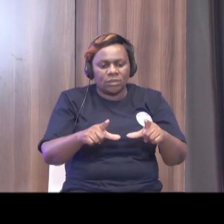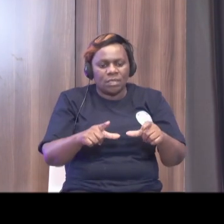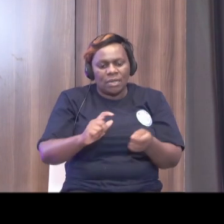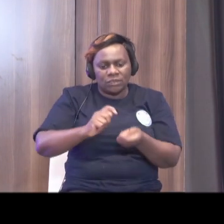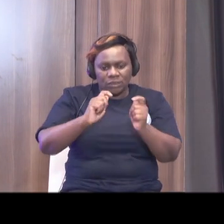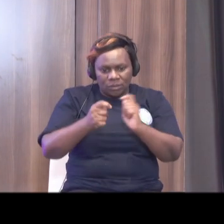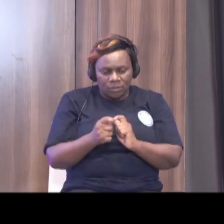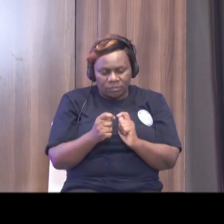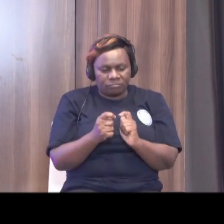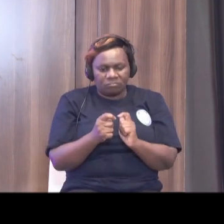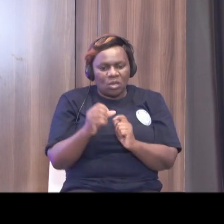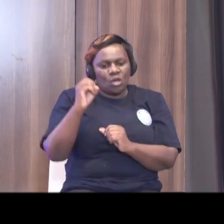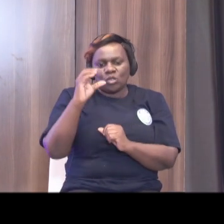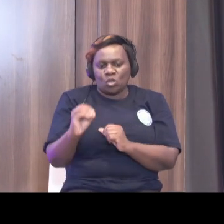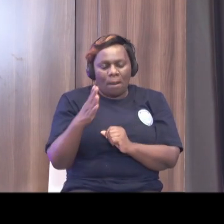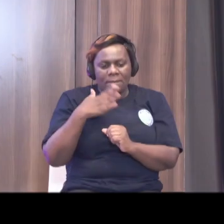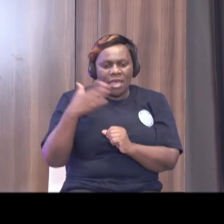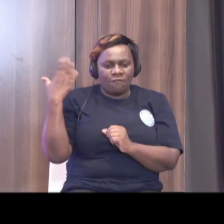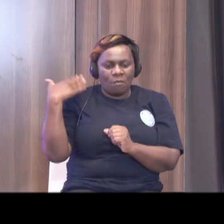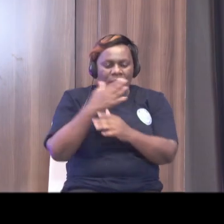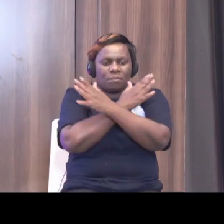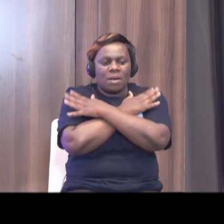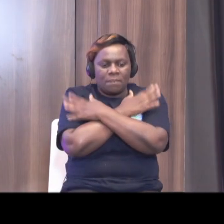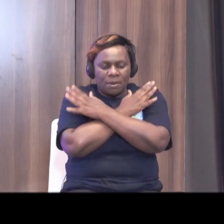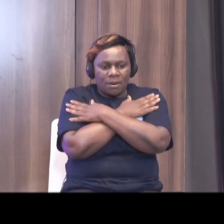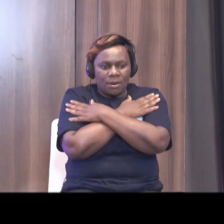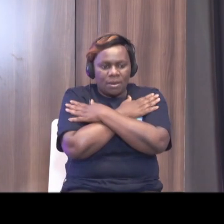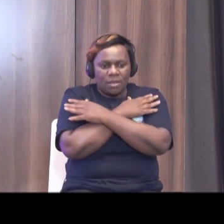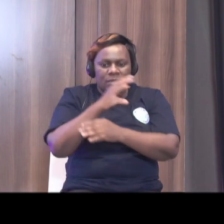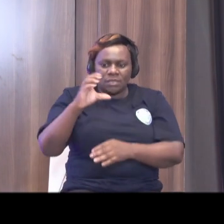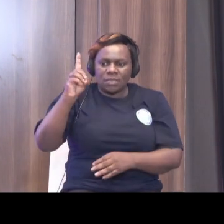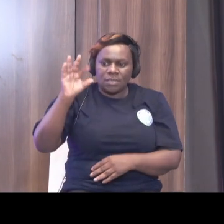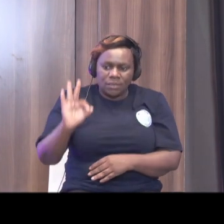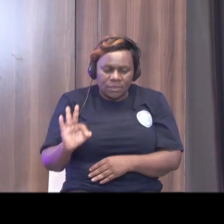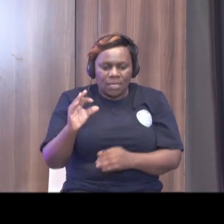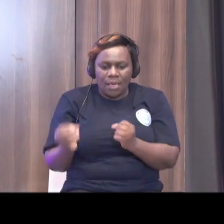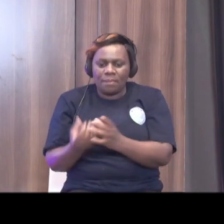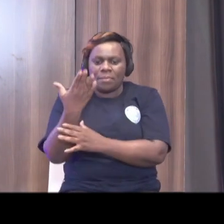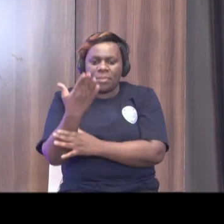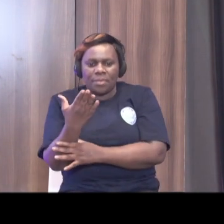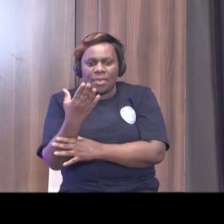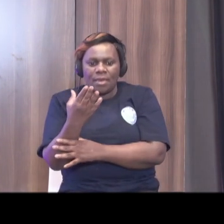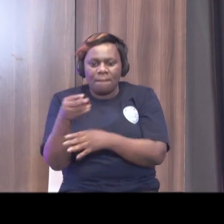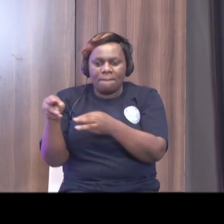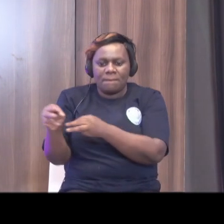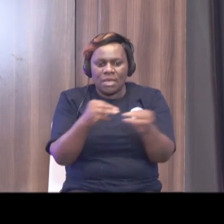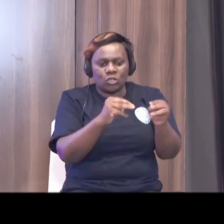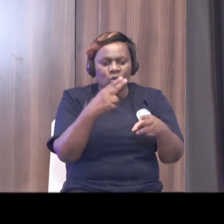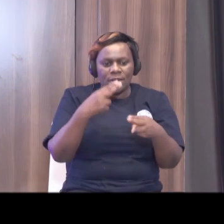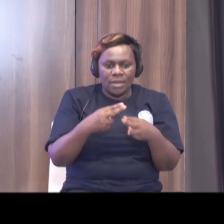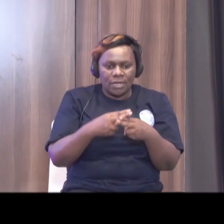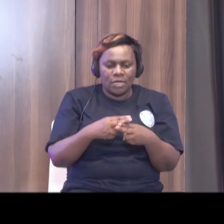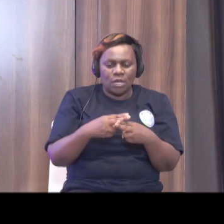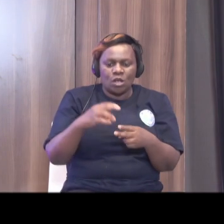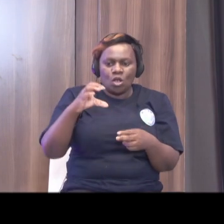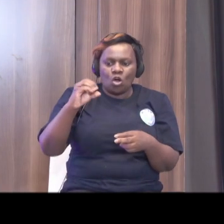adjustment. So one of my former colleagues, Nong Sheng at CDC, developed a method that we named the